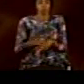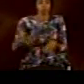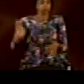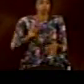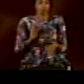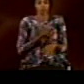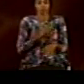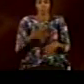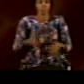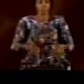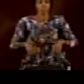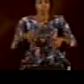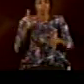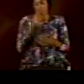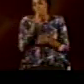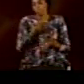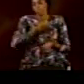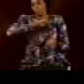around, transformed,